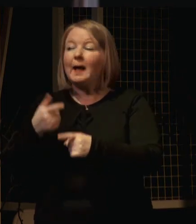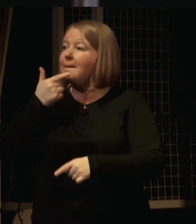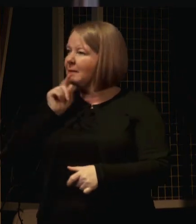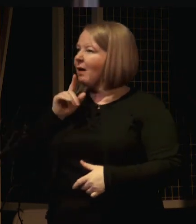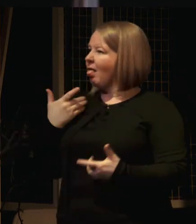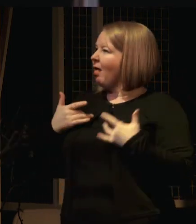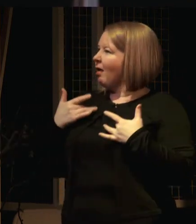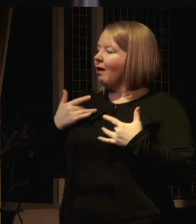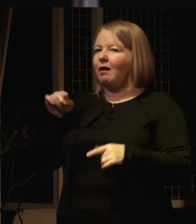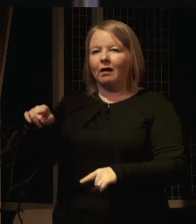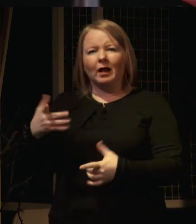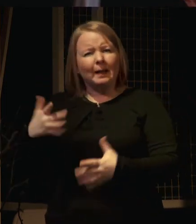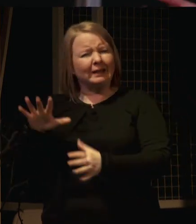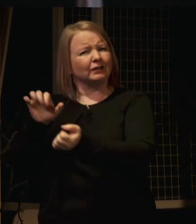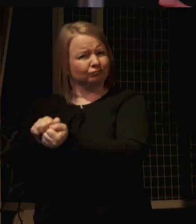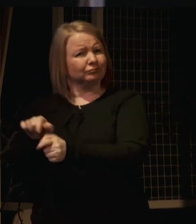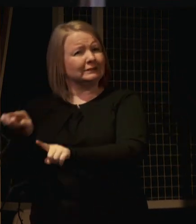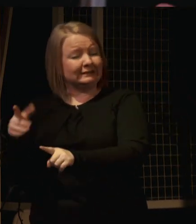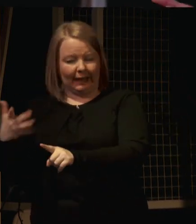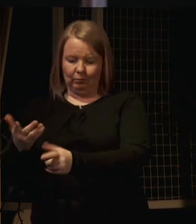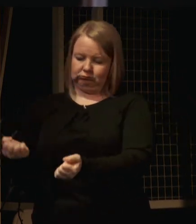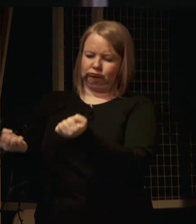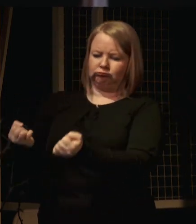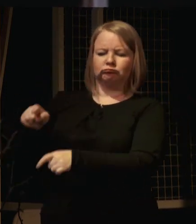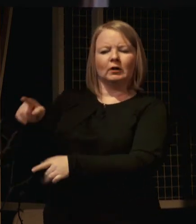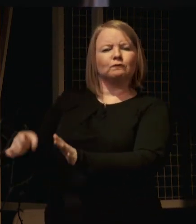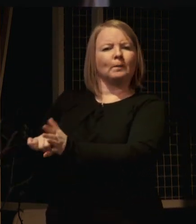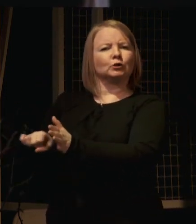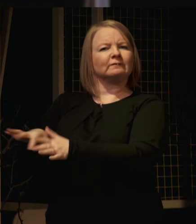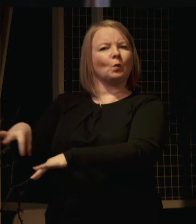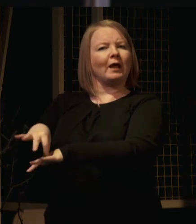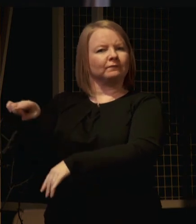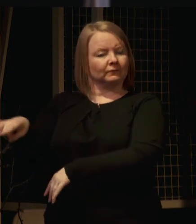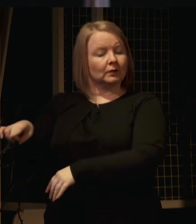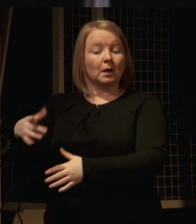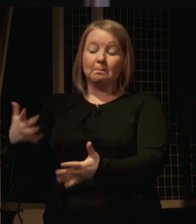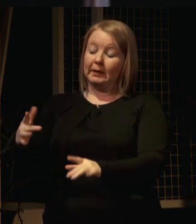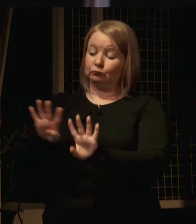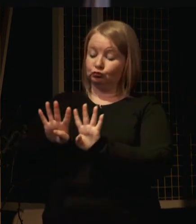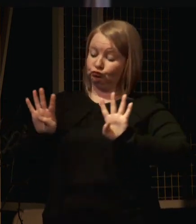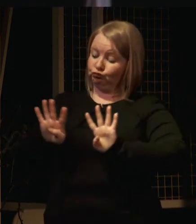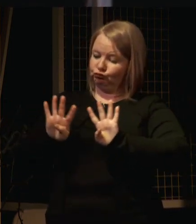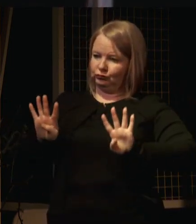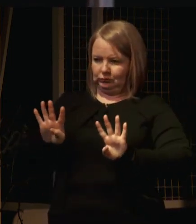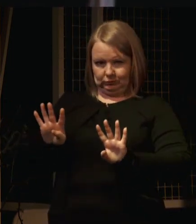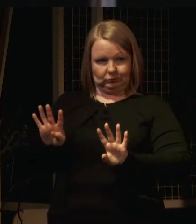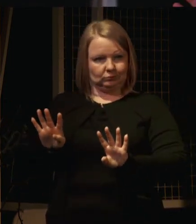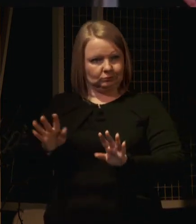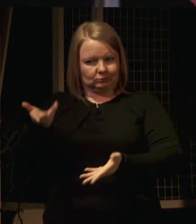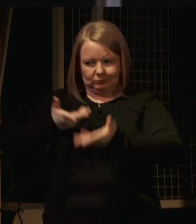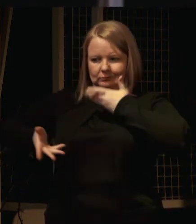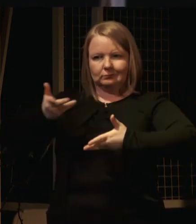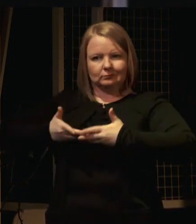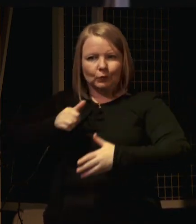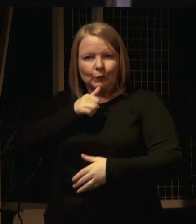interested in. Even though he has been arrested and he's now on trial for the murder of his wife, this impartial impartial jury. They were desperate to hear from